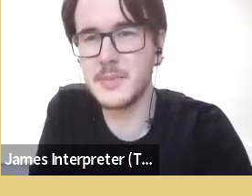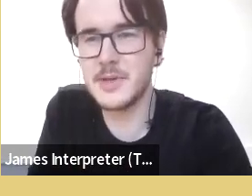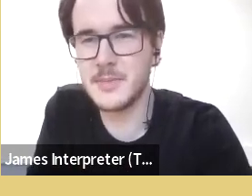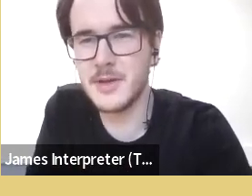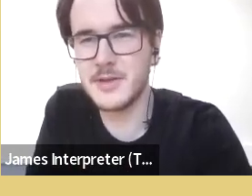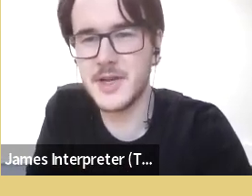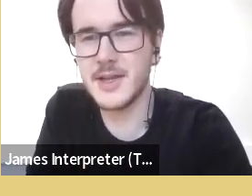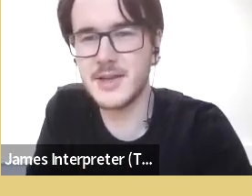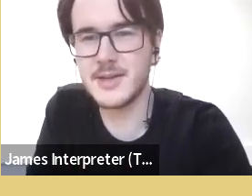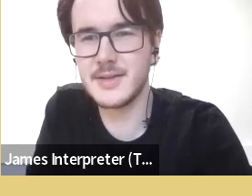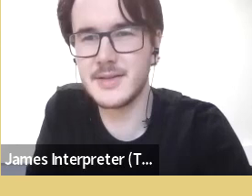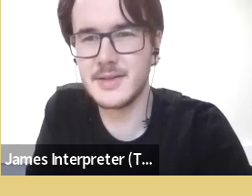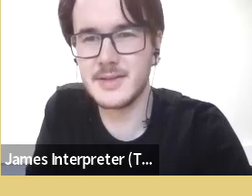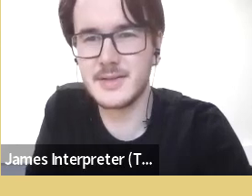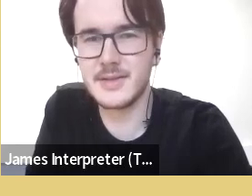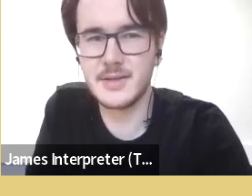Just a cup to your mouth. Drink.